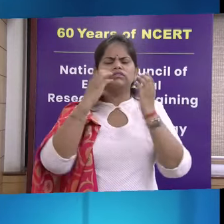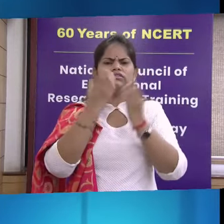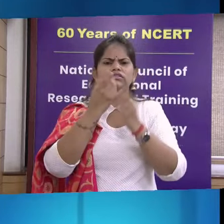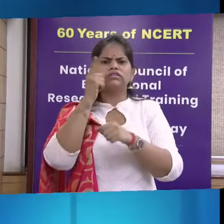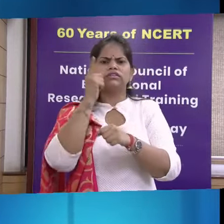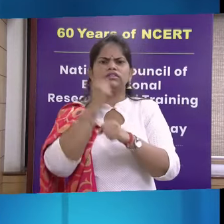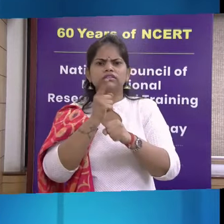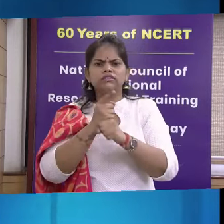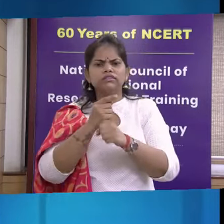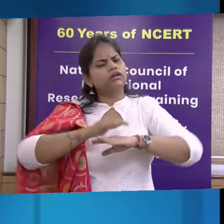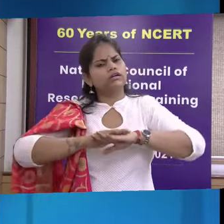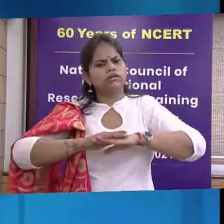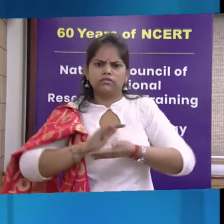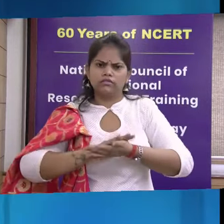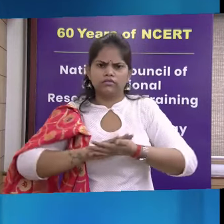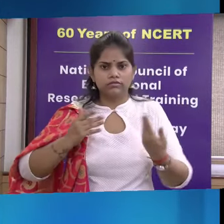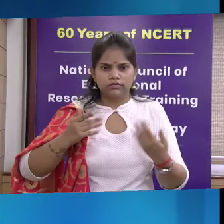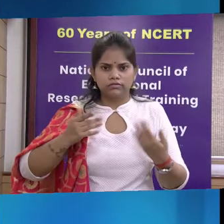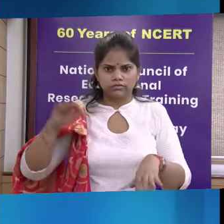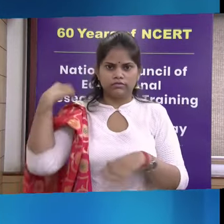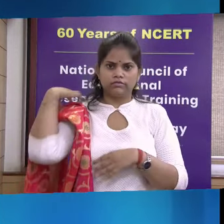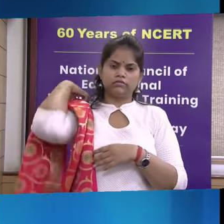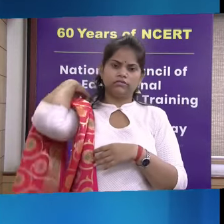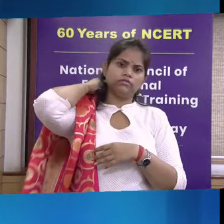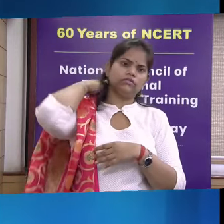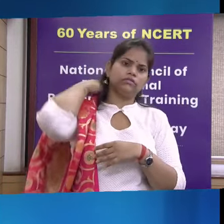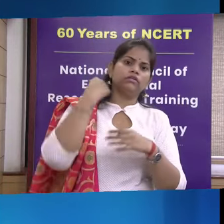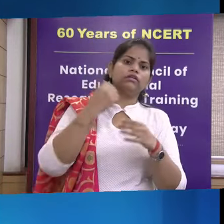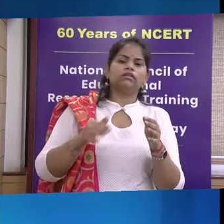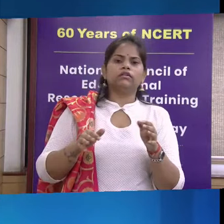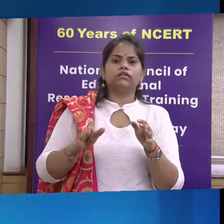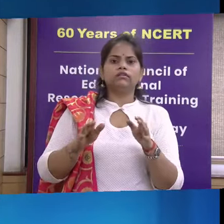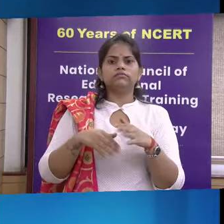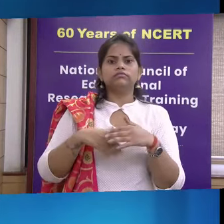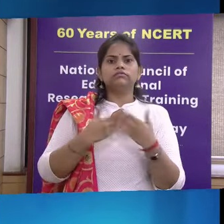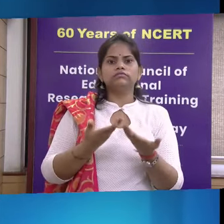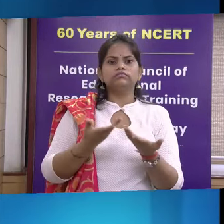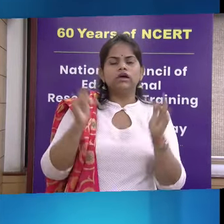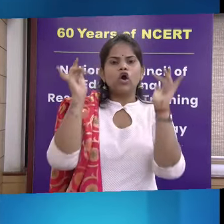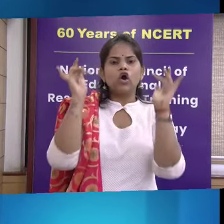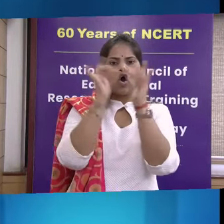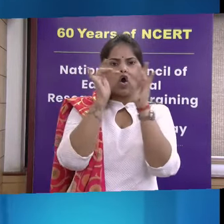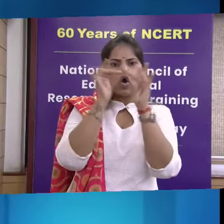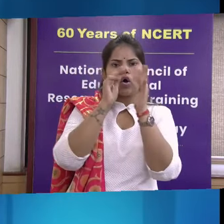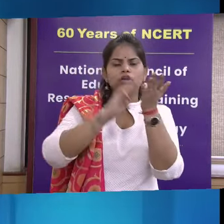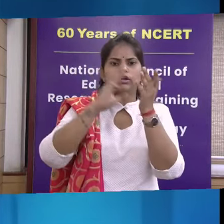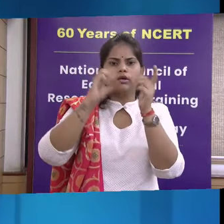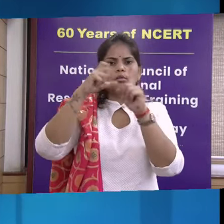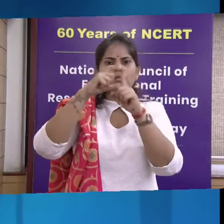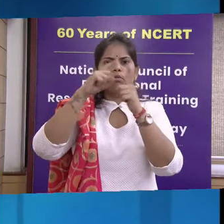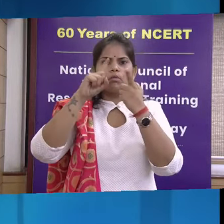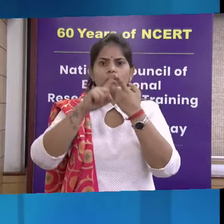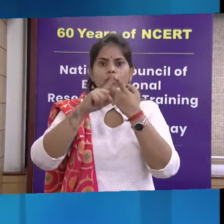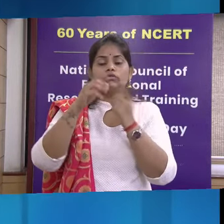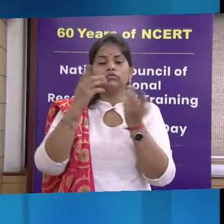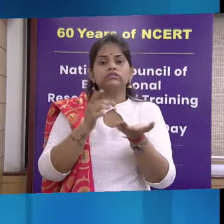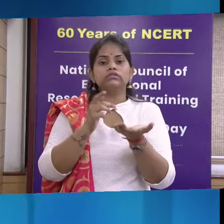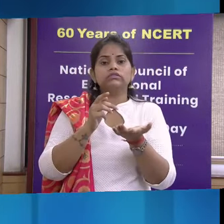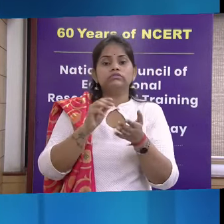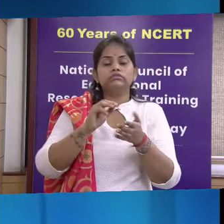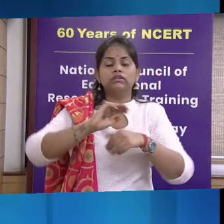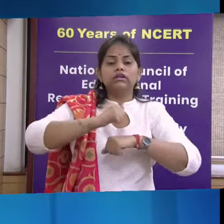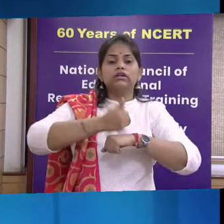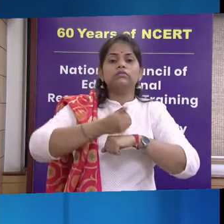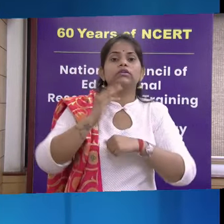for secondary school teachers is being offered through online mode on 29th